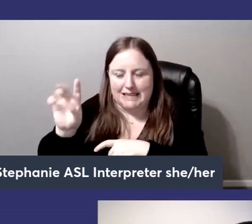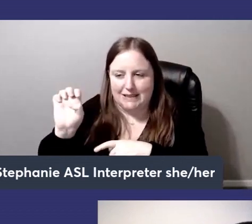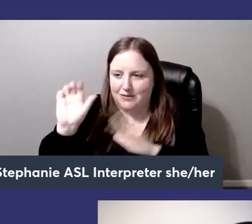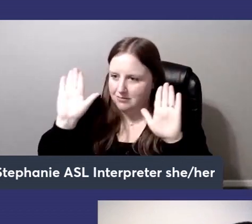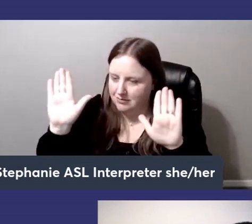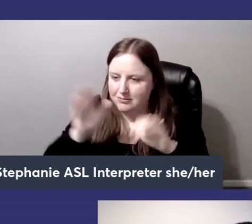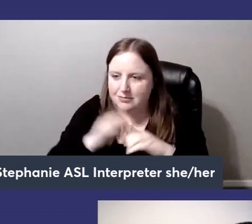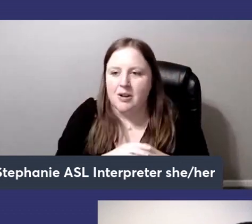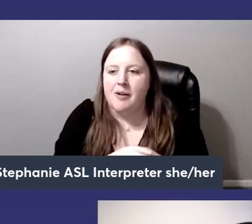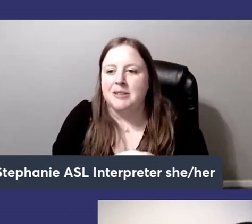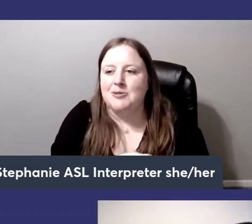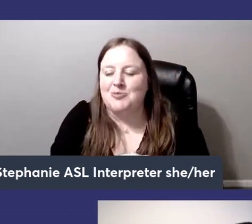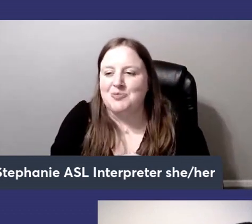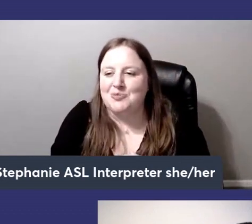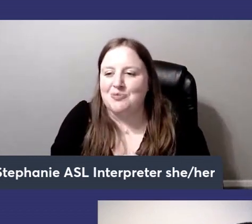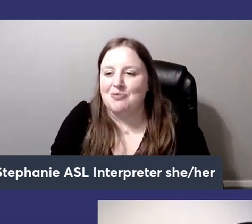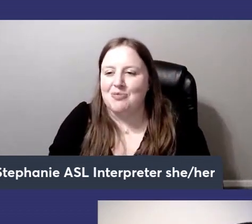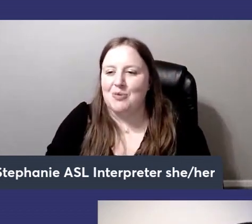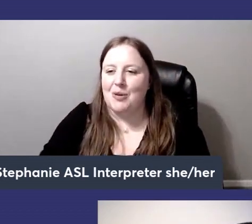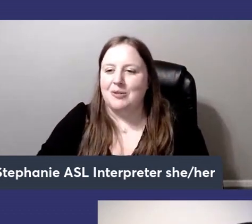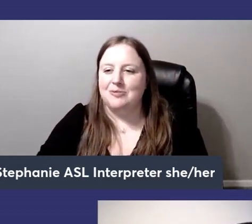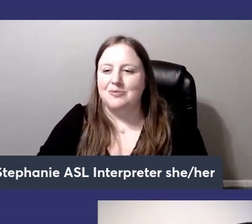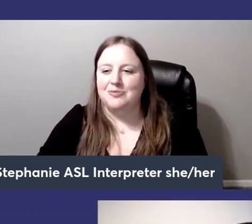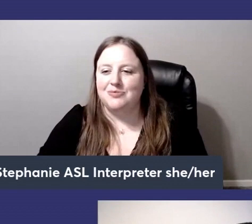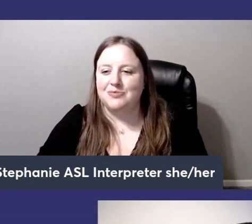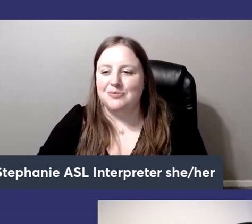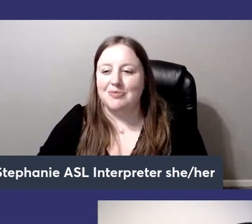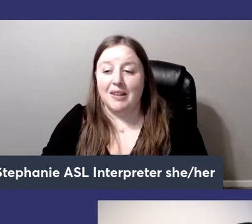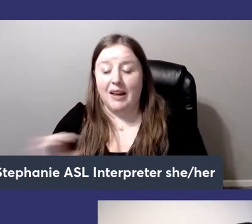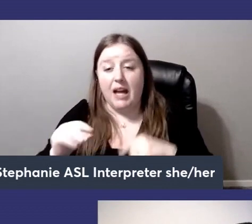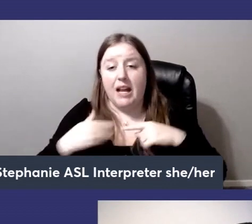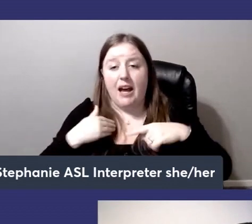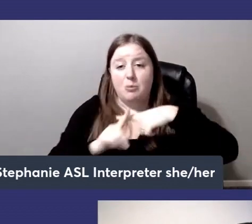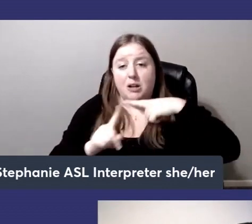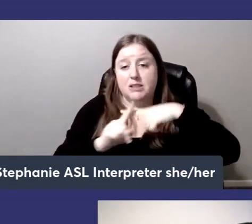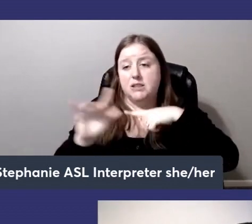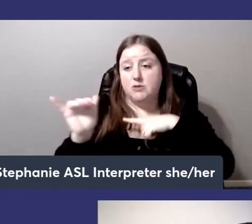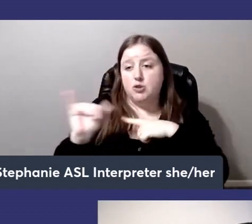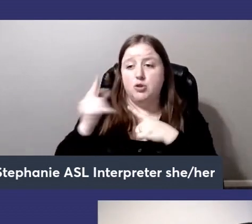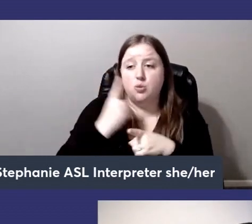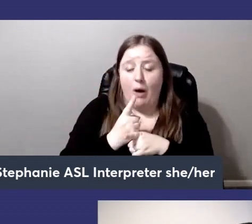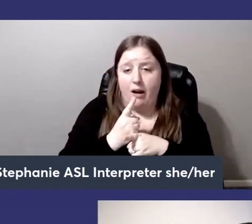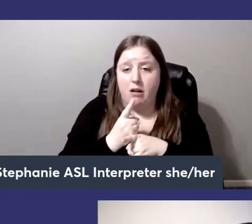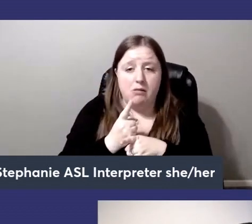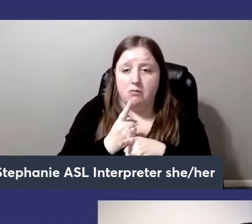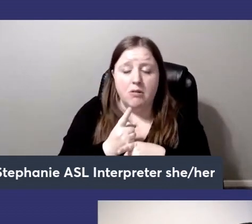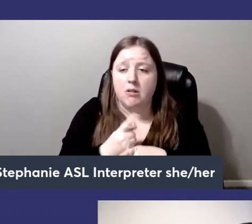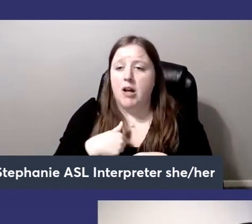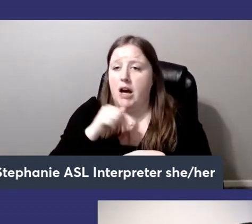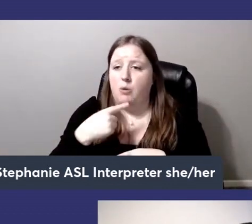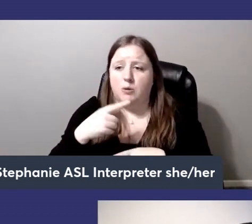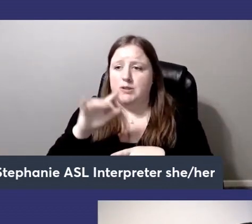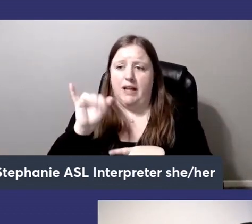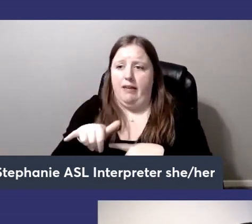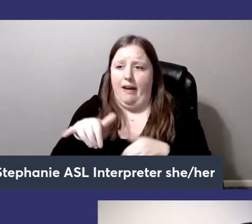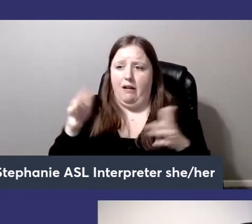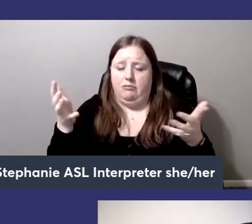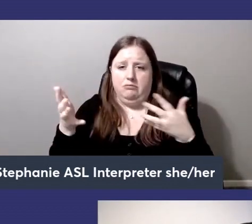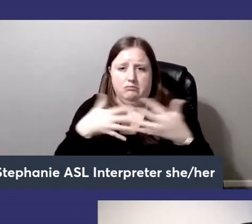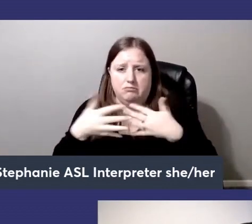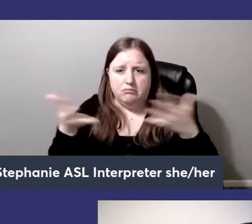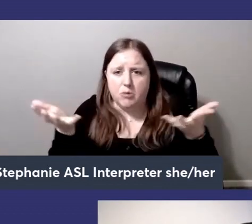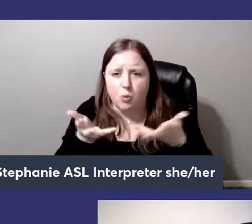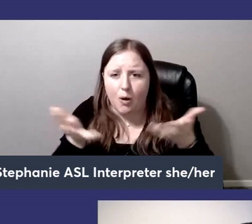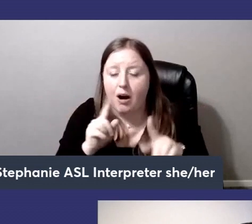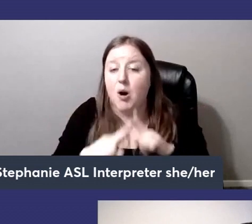No, and there are positives to this side too. Don't get me wrong. I'm not going to just say this is all cons. But like when